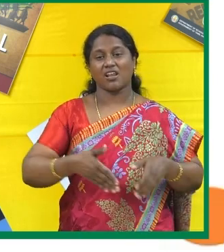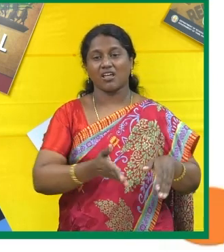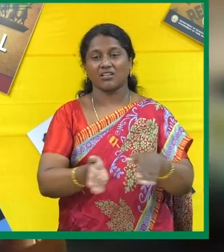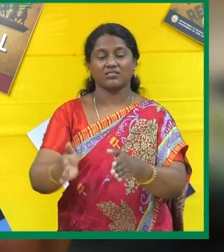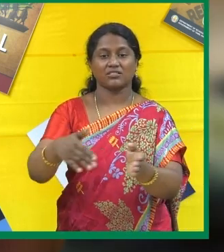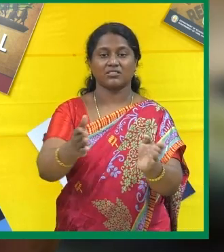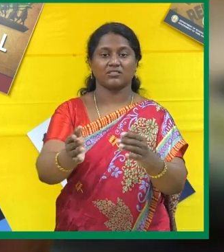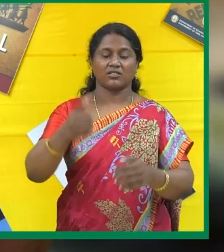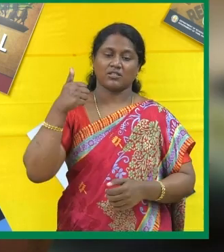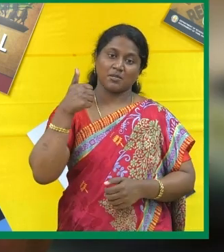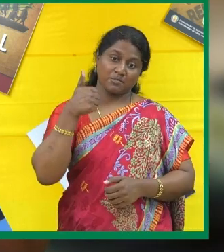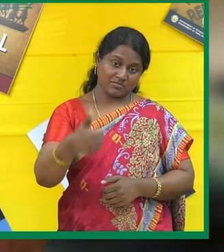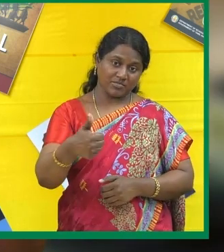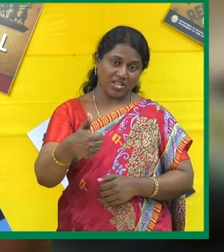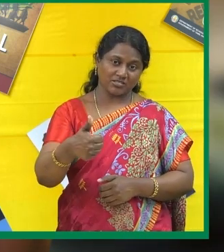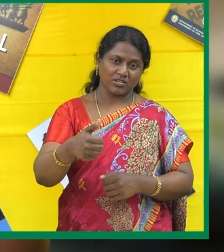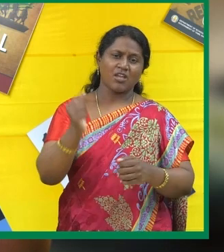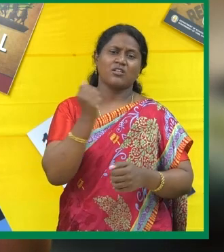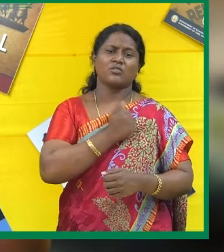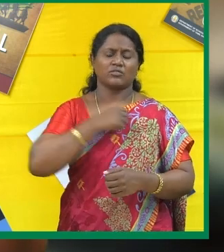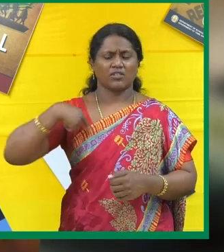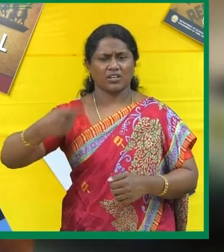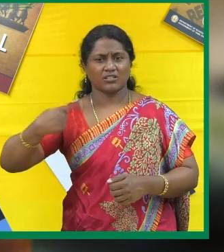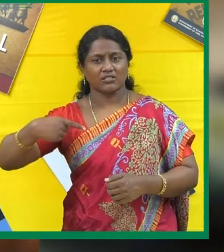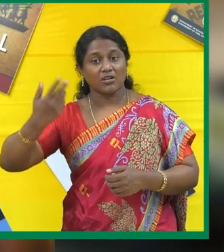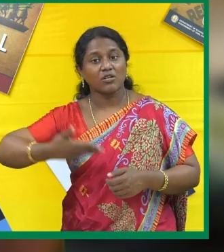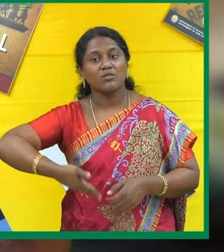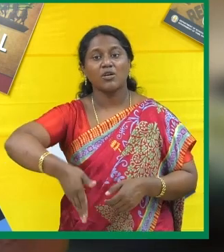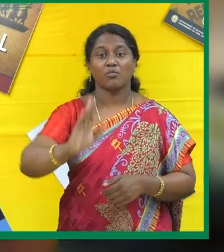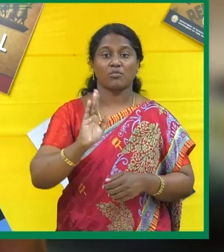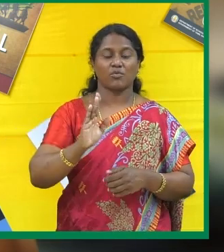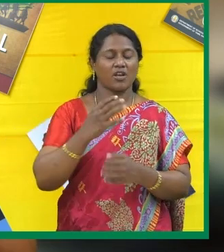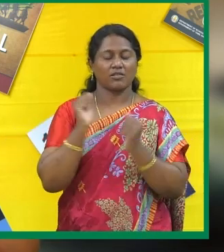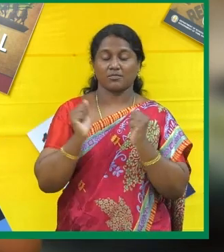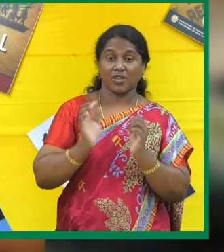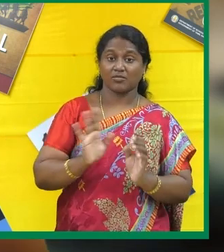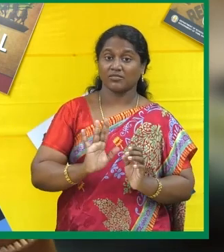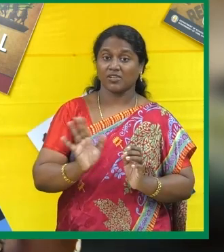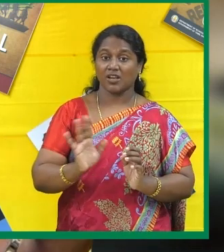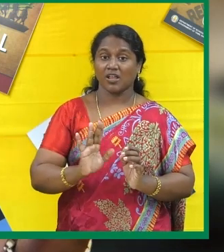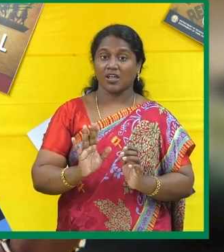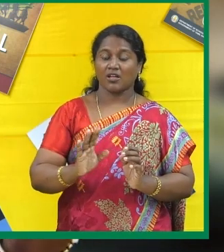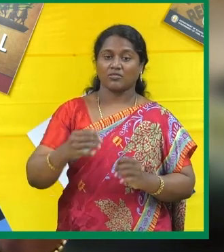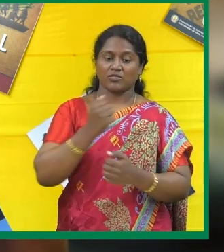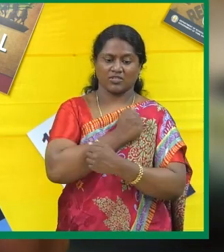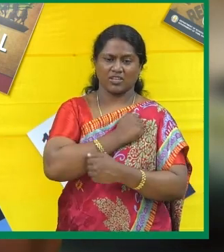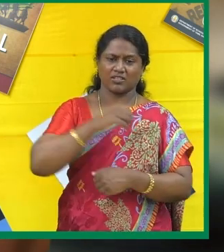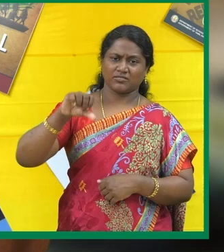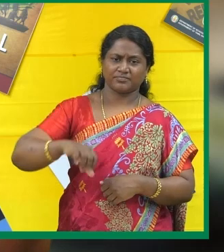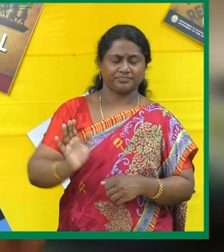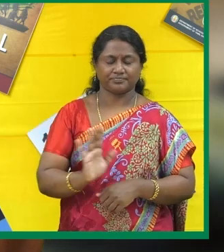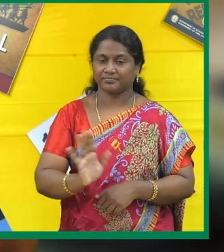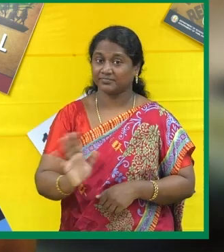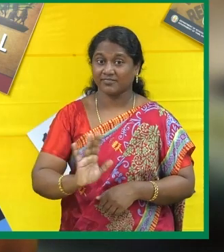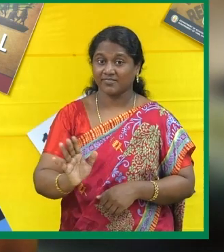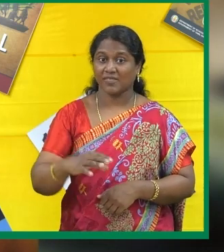best. Hope everywhere you go. Don't have fear. Don't lose your courage. With hope,